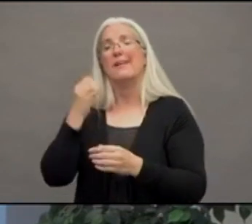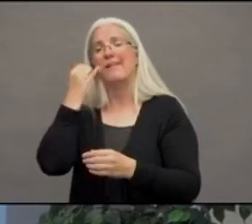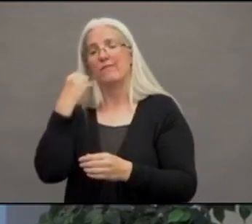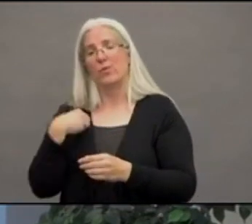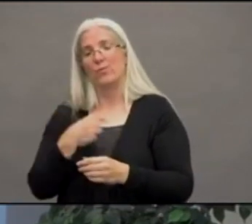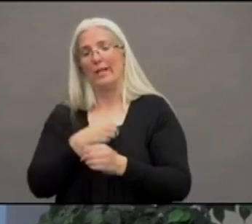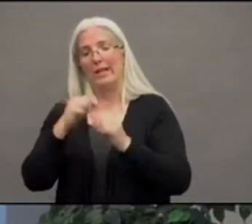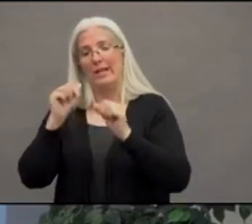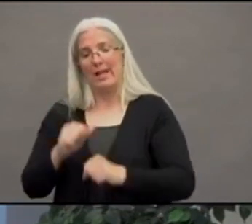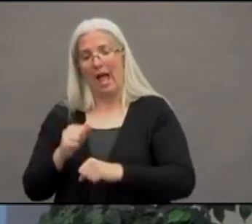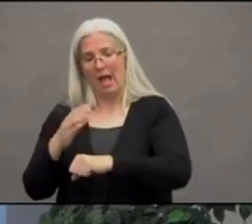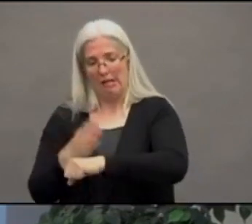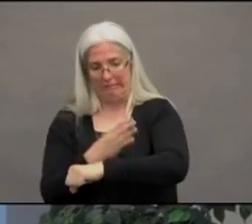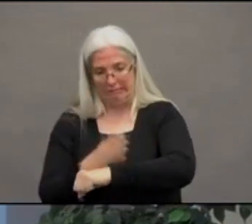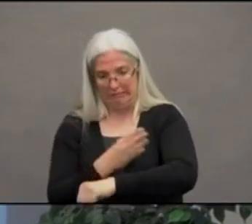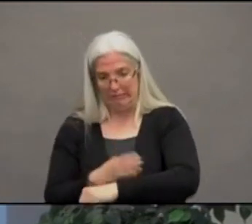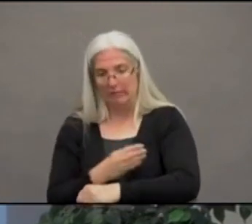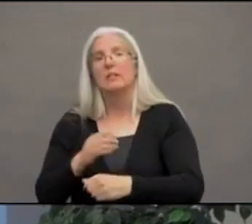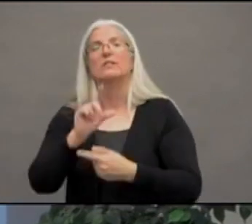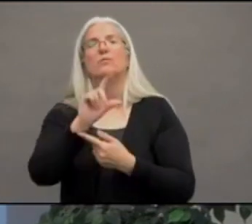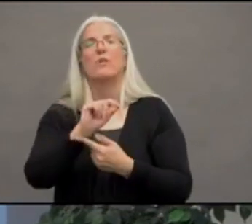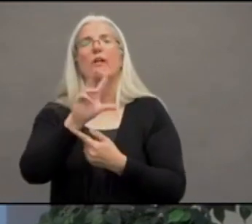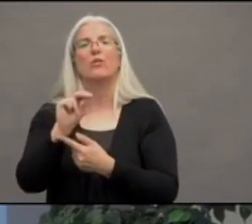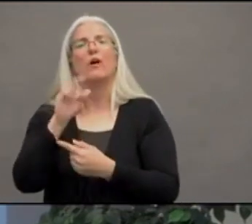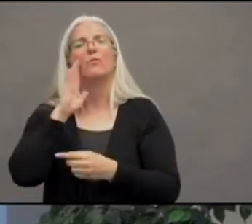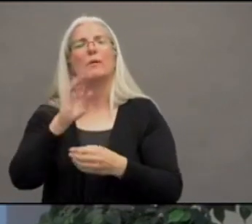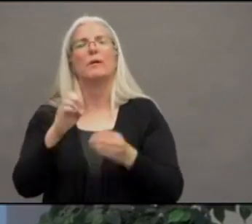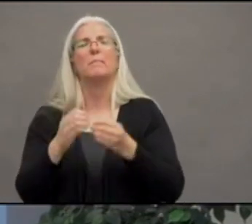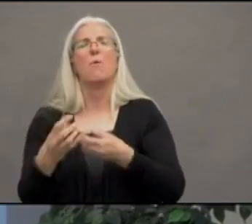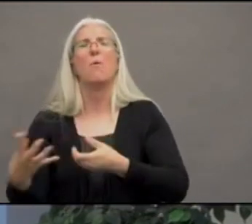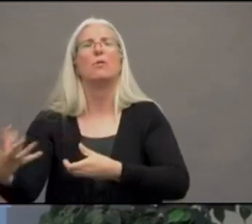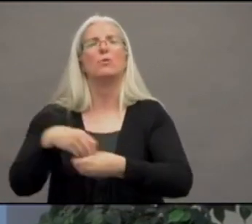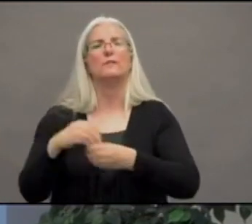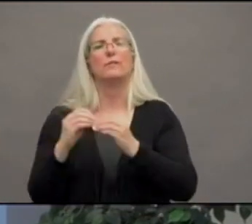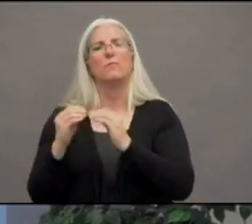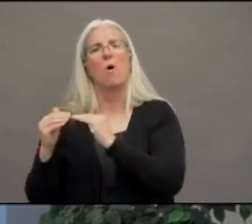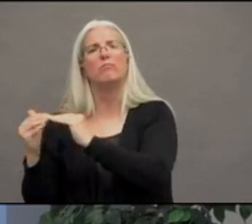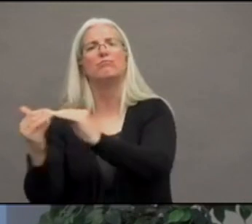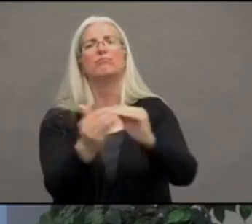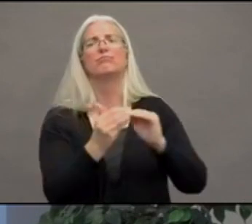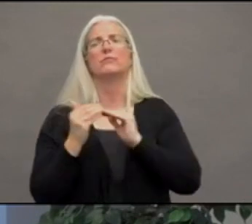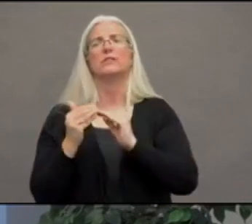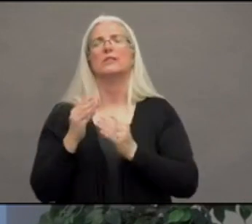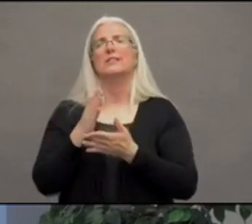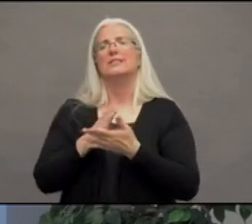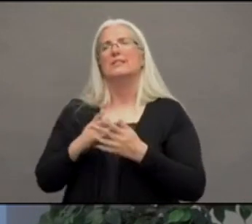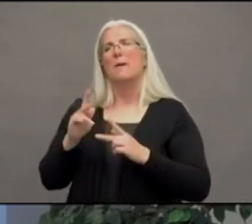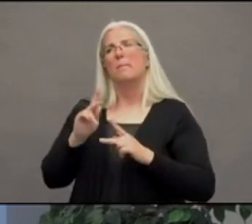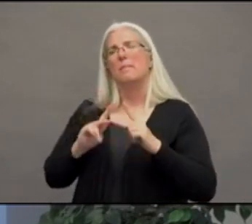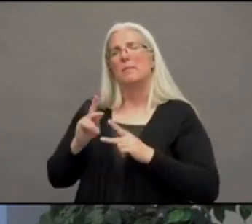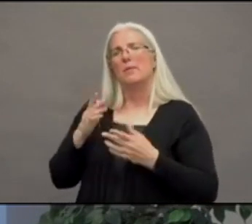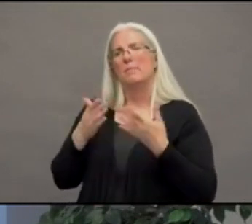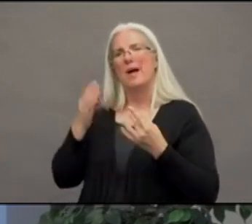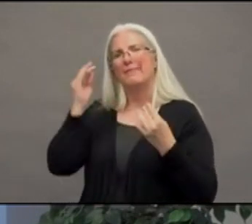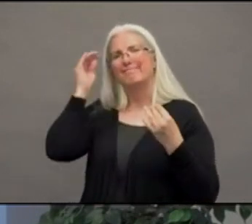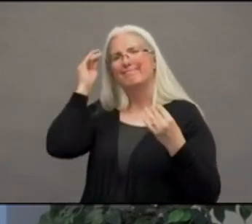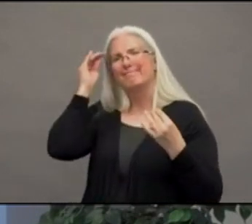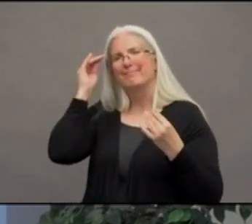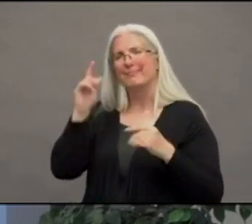Thank you for that. Question here that people may be thinking to themselves, they have a lot on their plate right now,